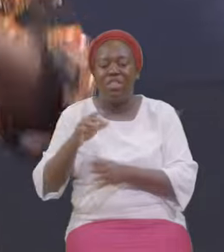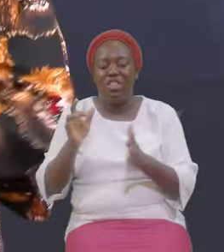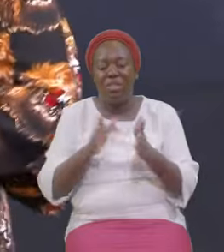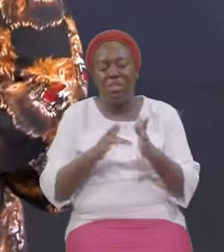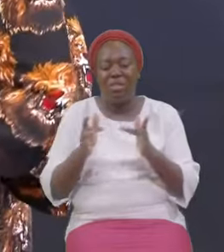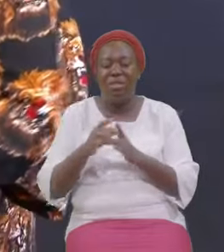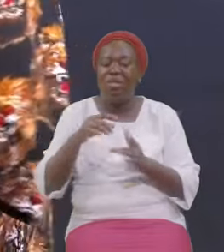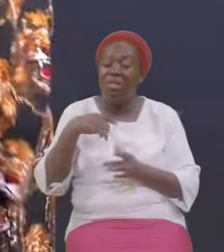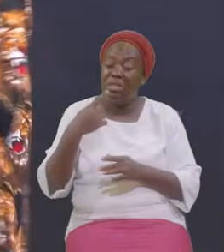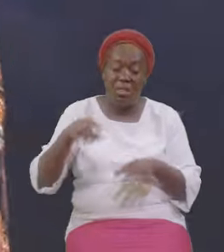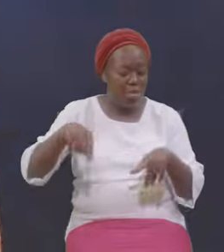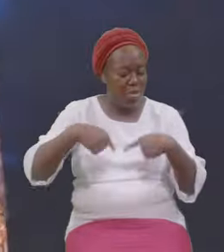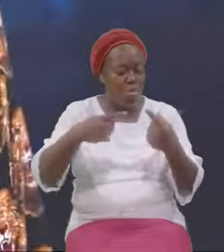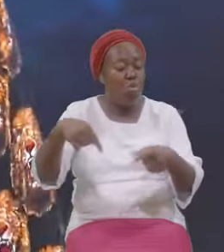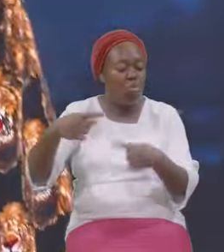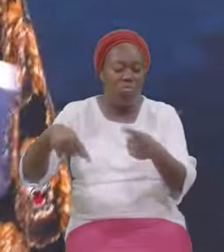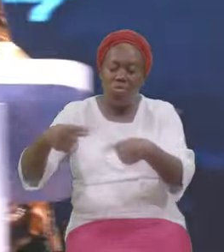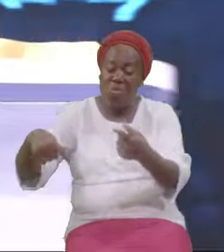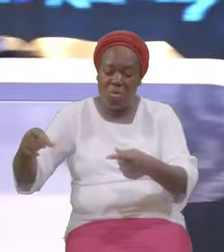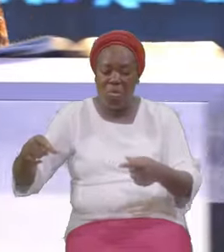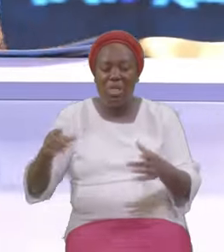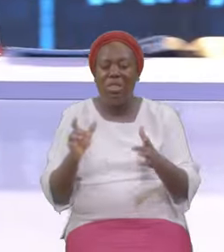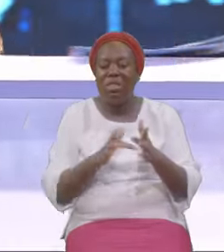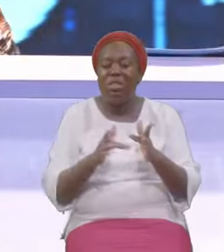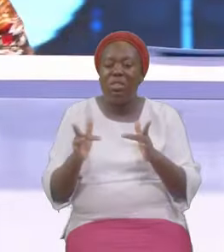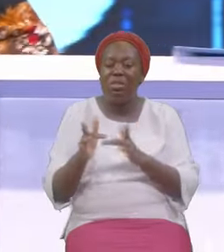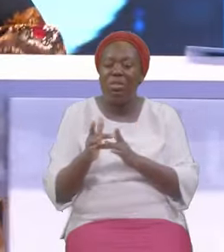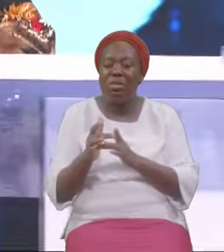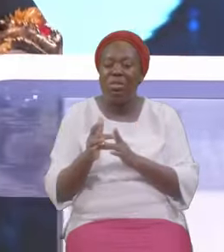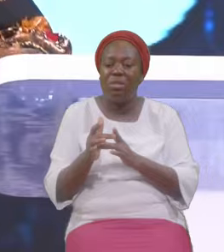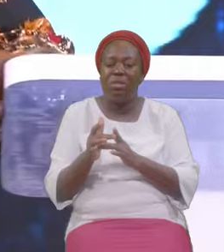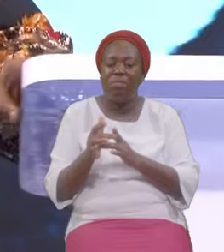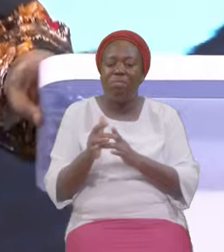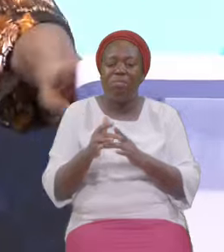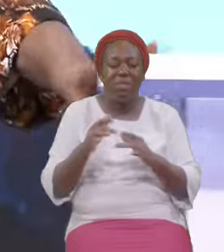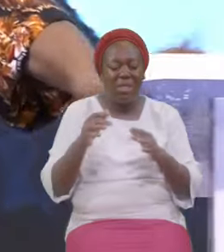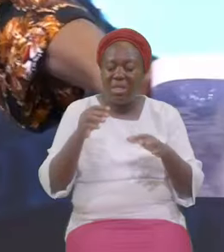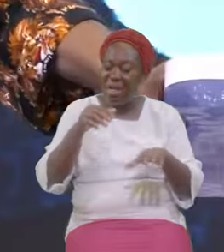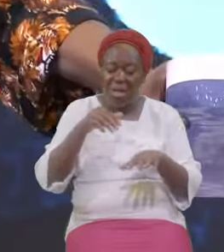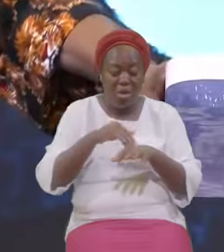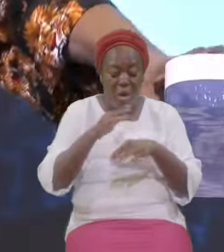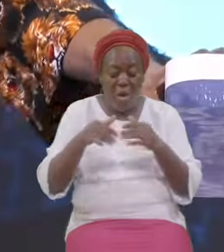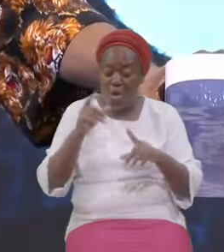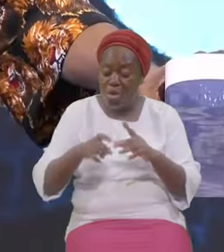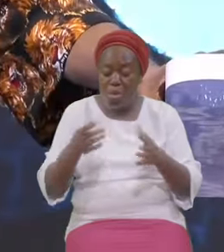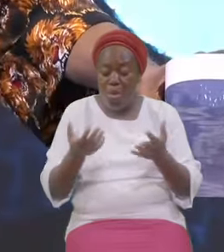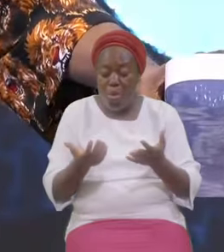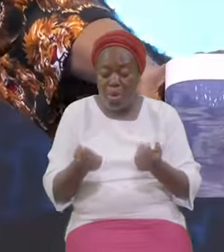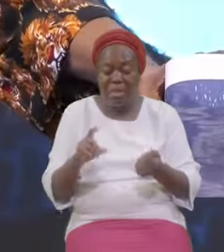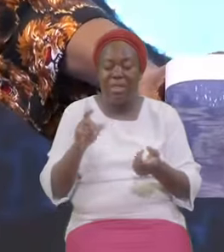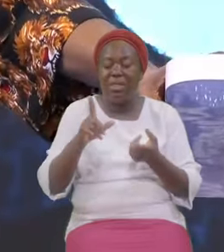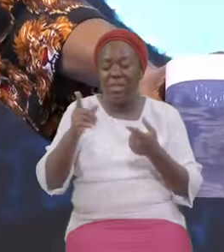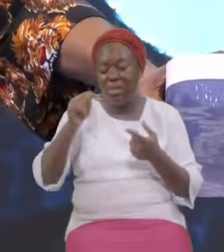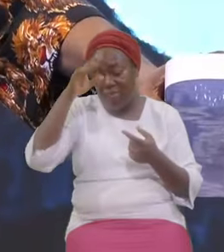go. Jesus at all cost wanted the man to be free. Here were